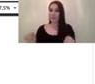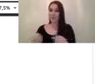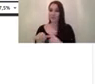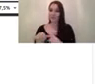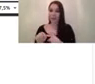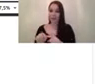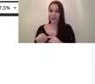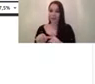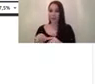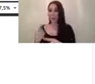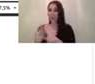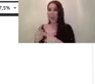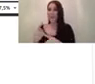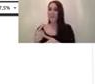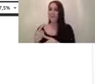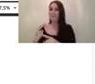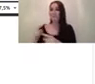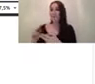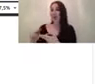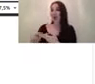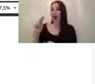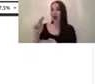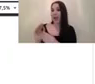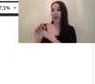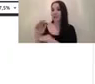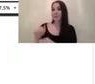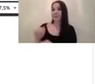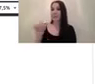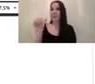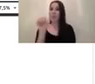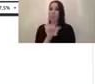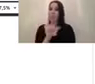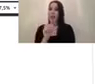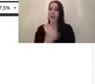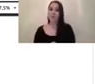applications of, let's say, notes or bills inspection,